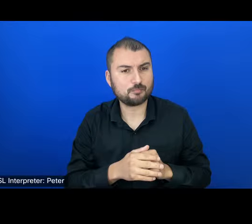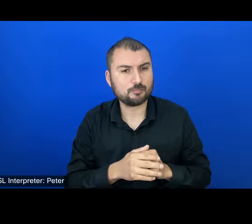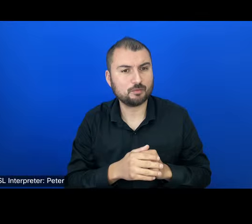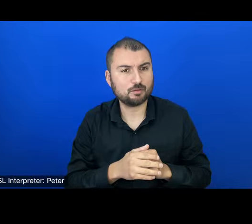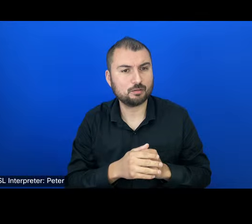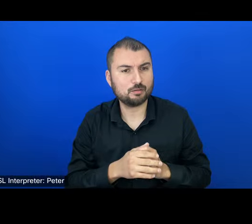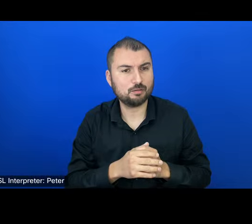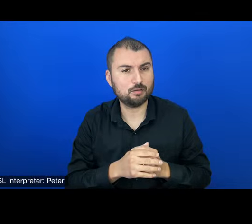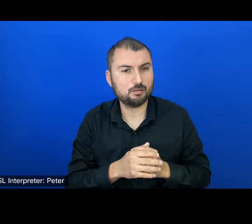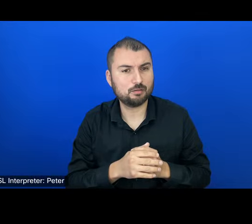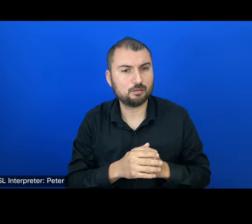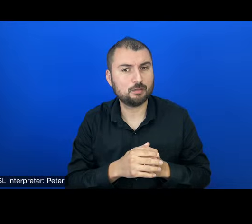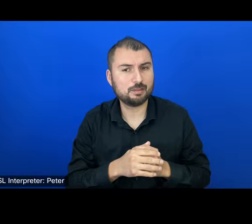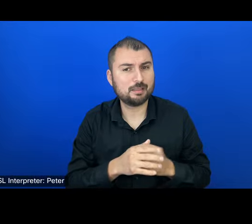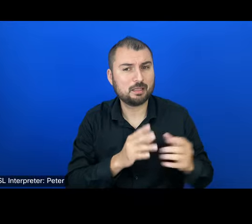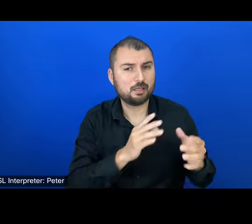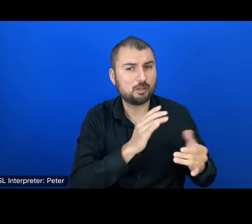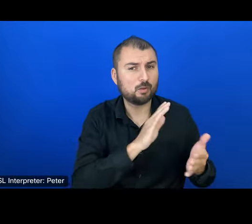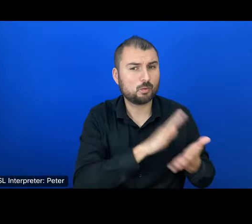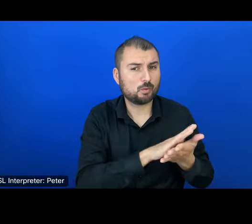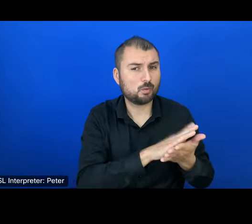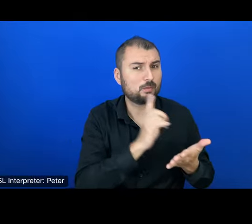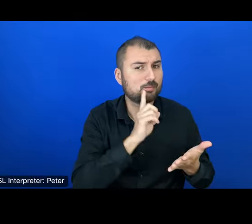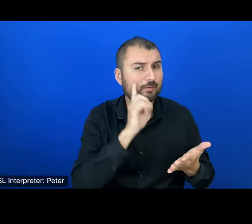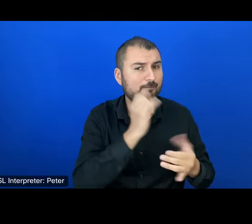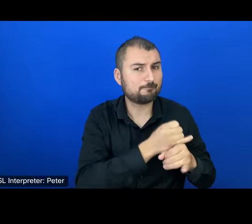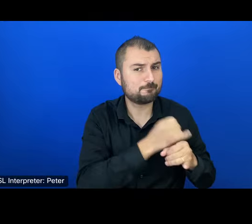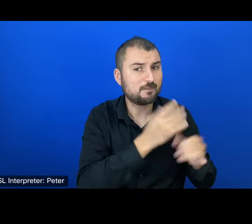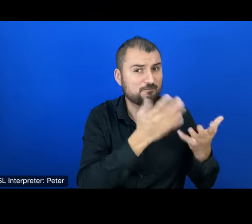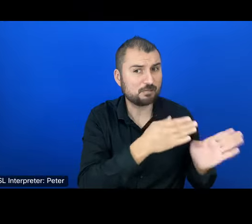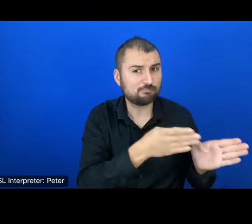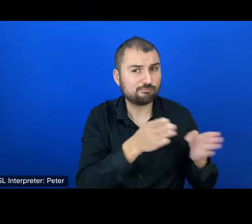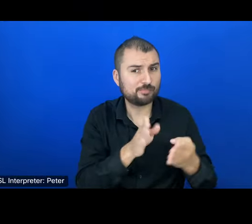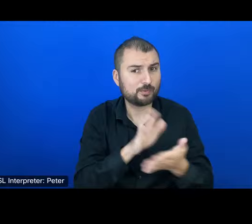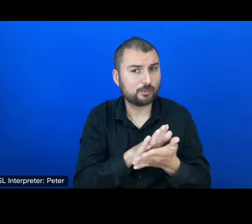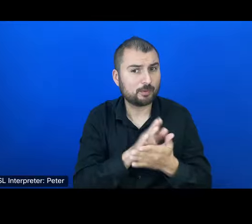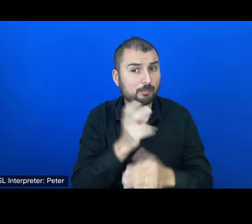the School for the Blind, if I could, please. Okay.